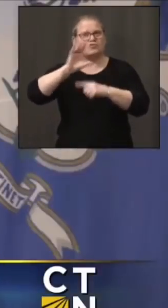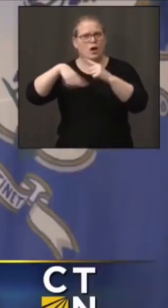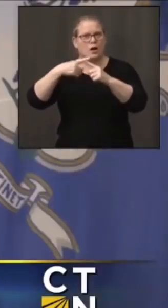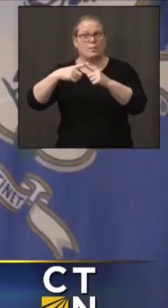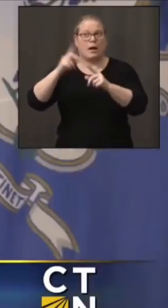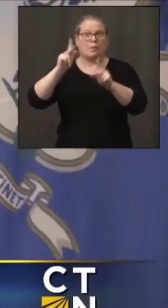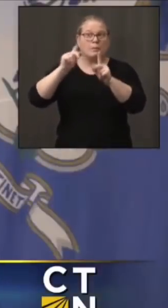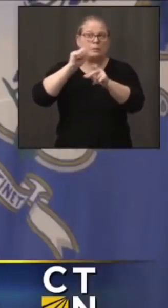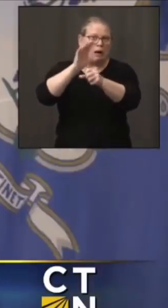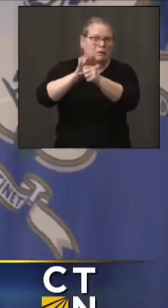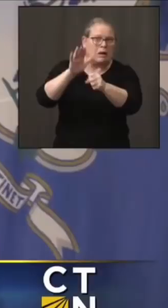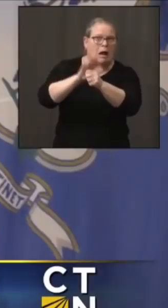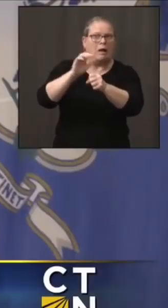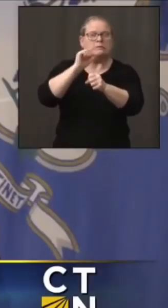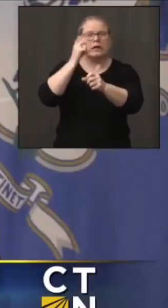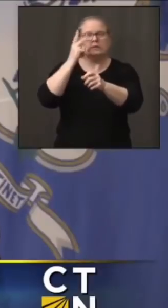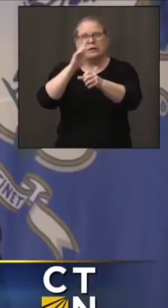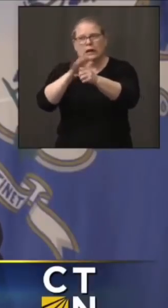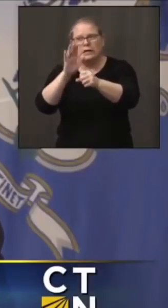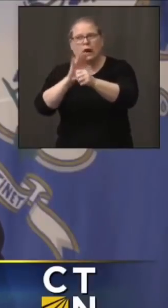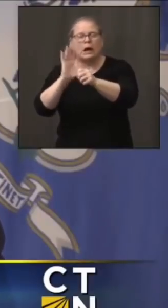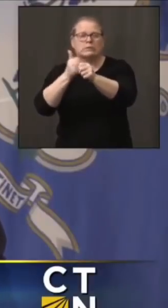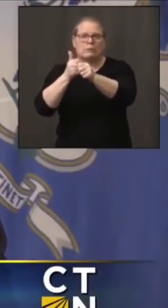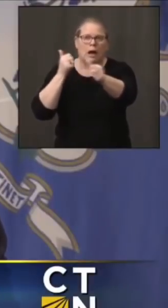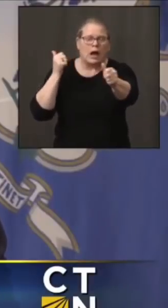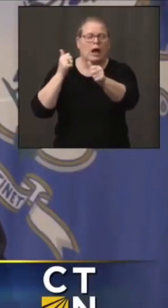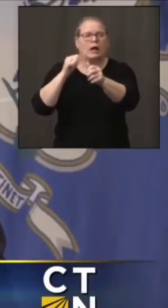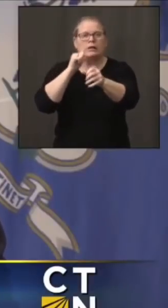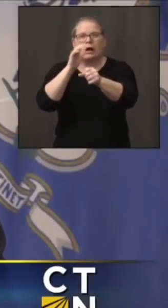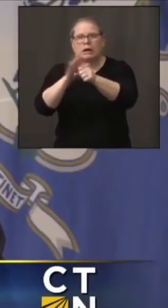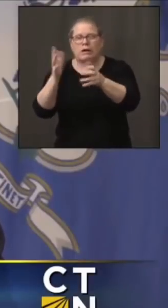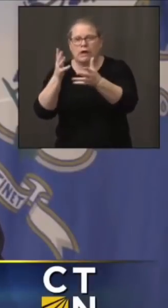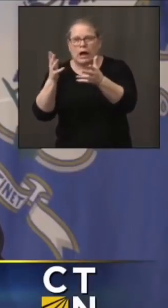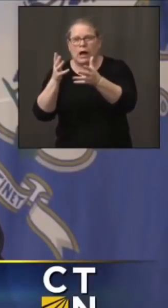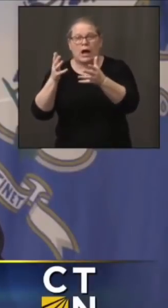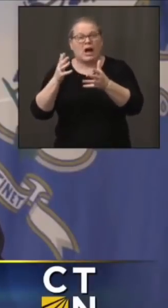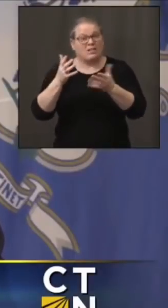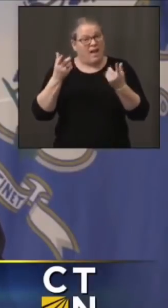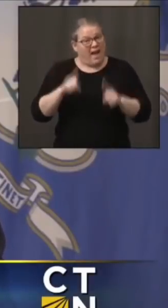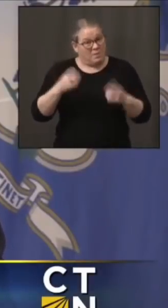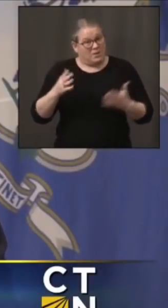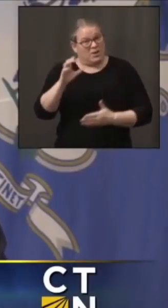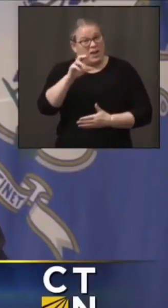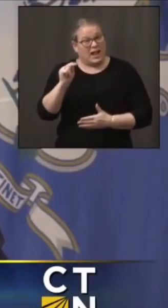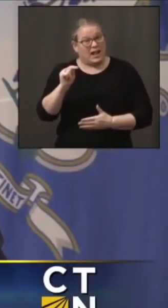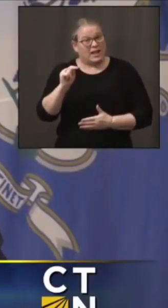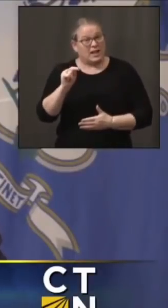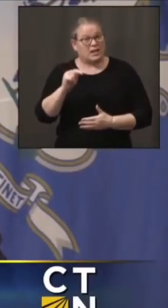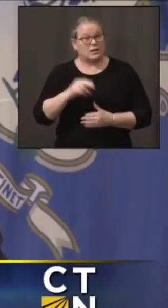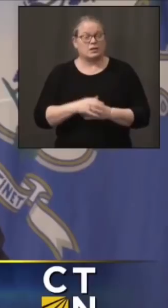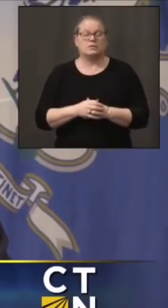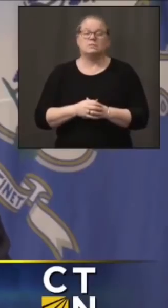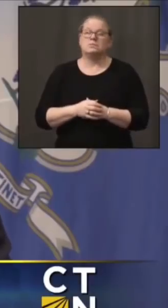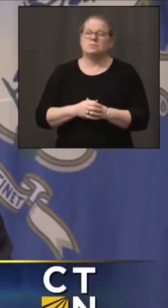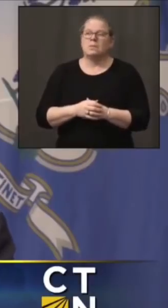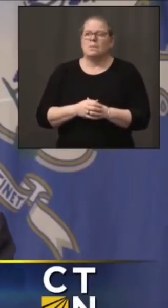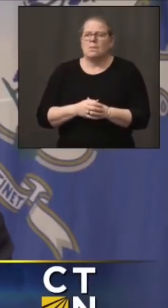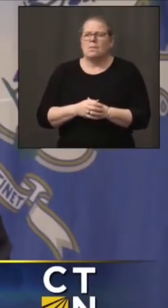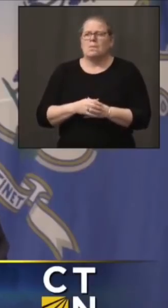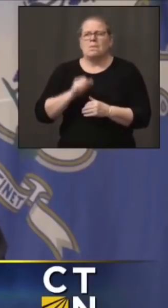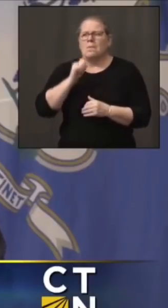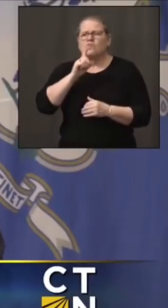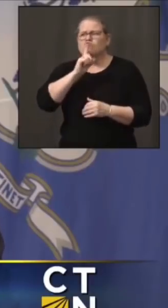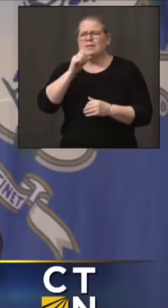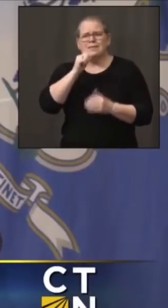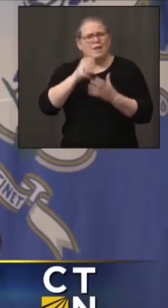think, obviously there was some bureaucratic snafus during that first or second week in and around Pfizer. We've caught